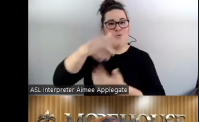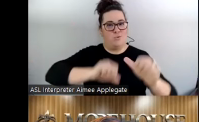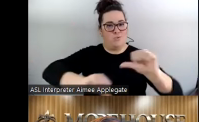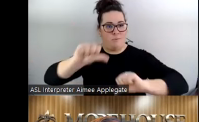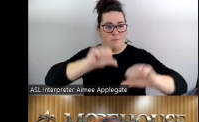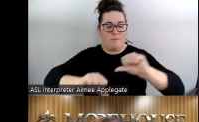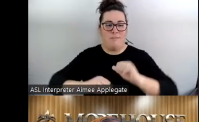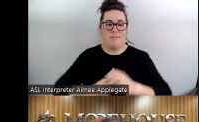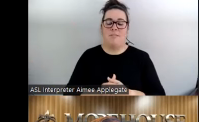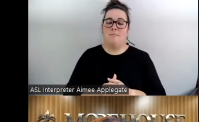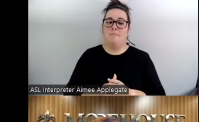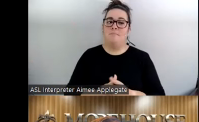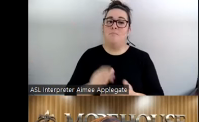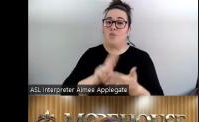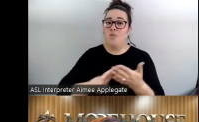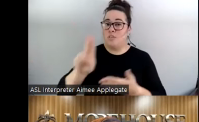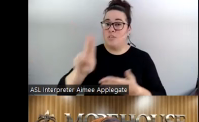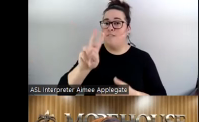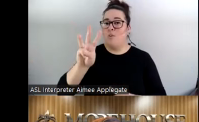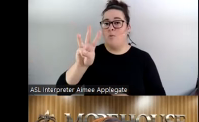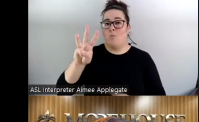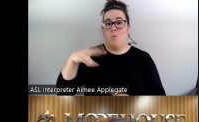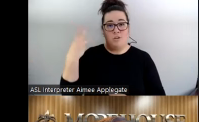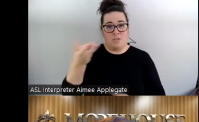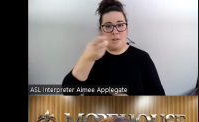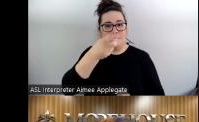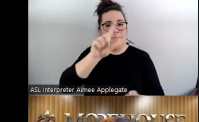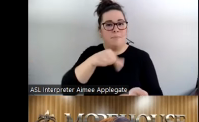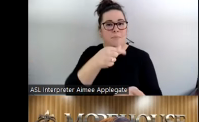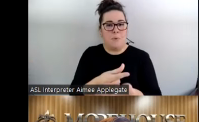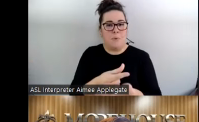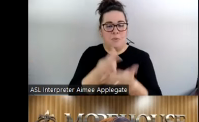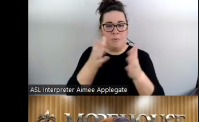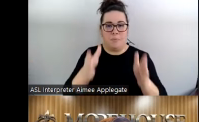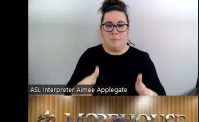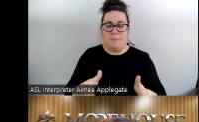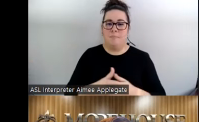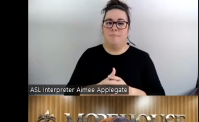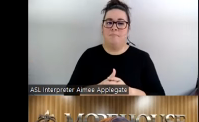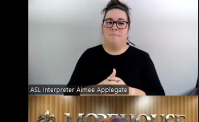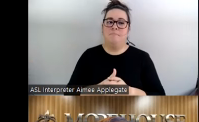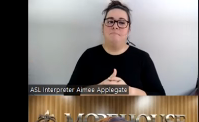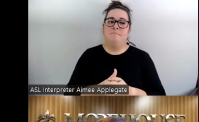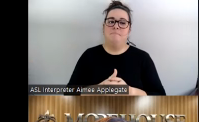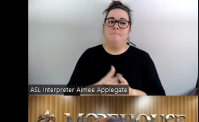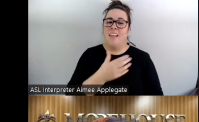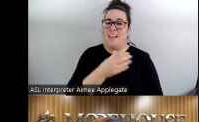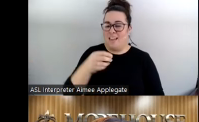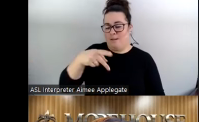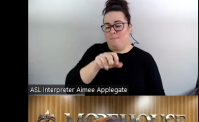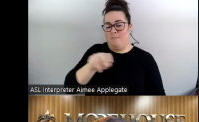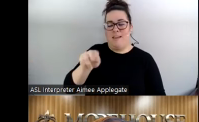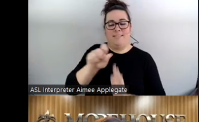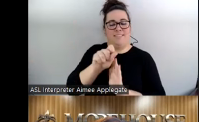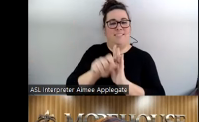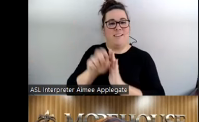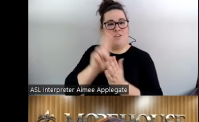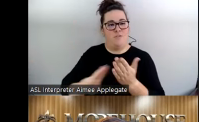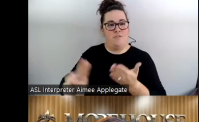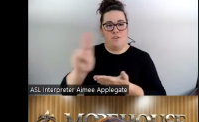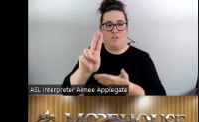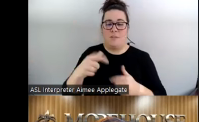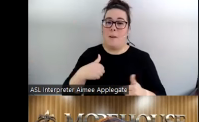Washington and Penn State University. So I'm thrilled to turn this portion over to Dr. Idris, really to talk